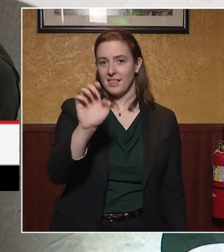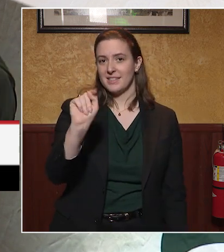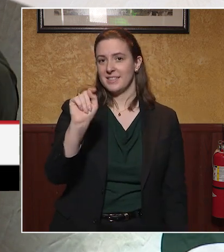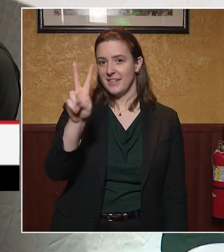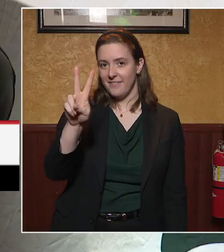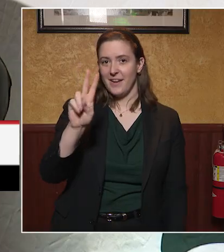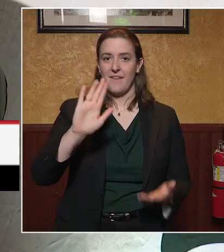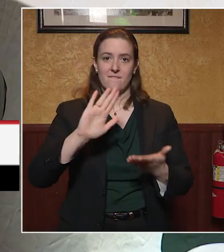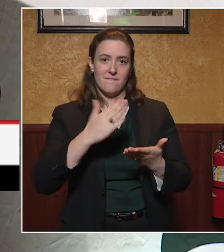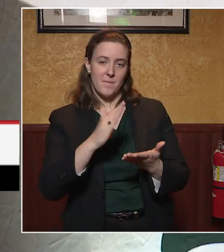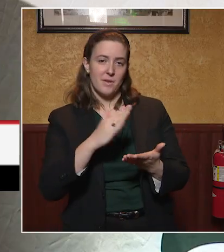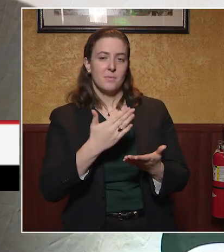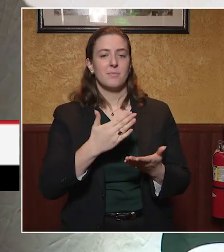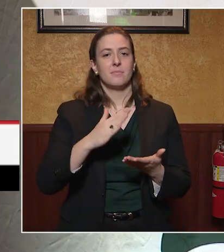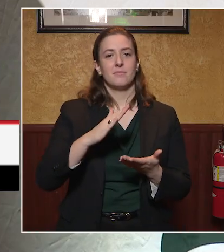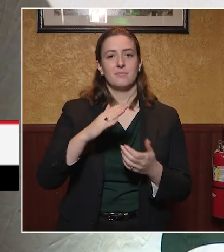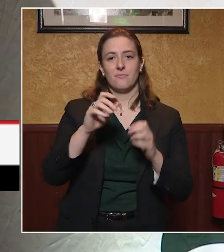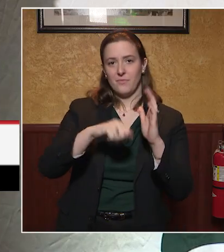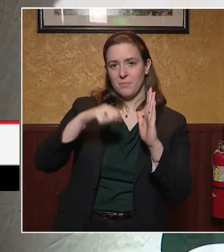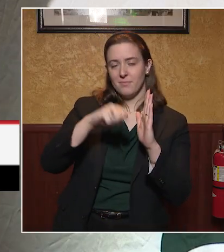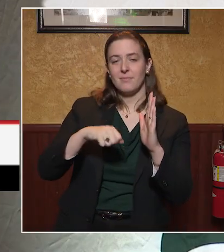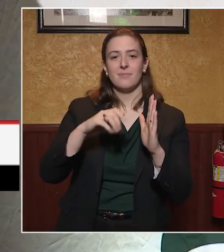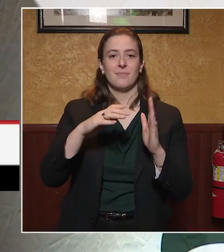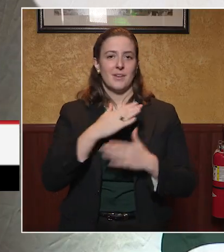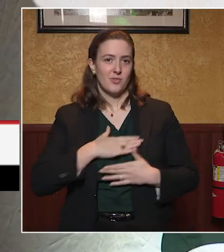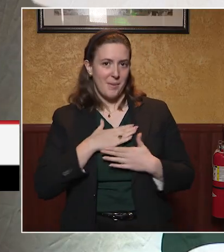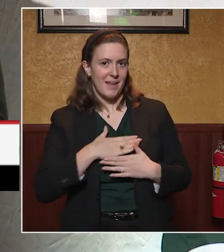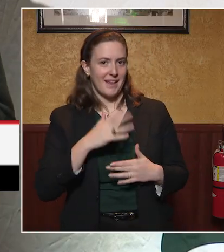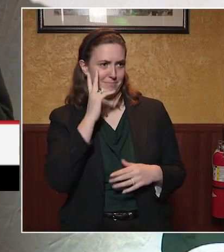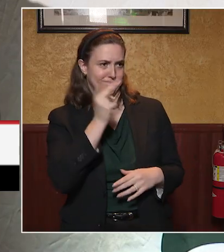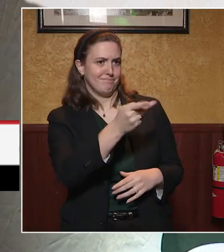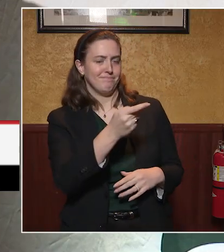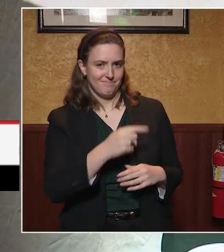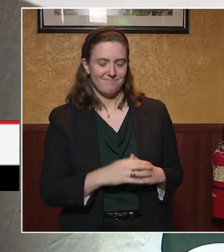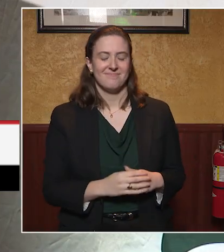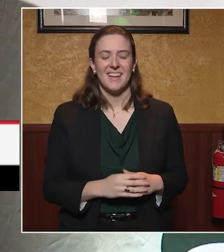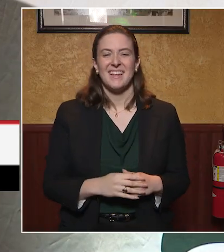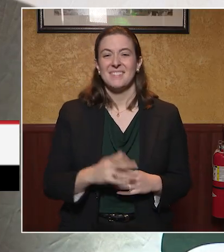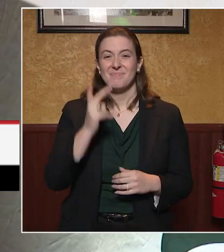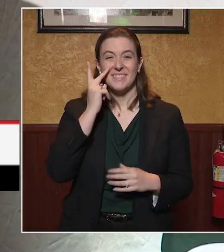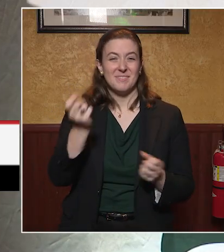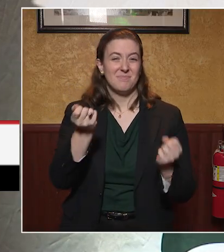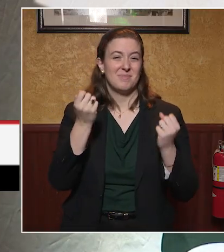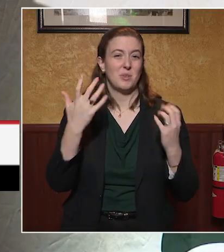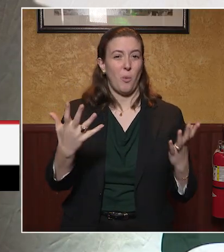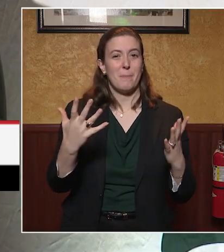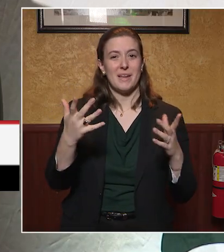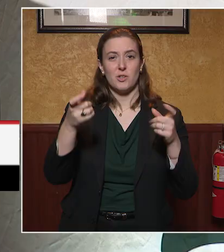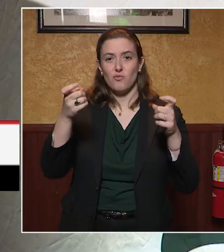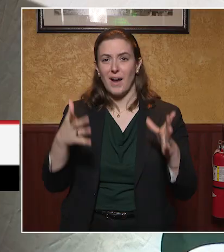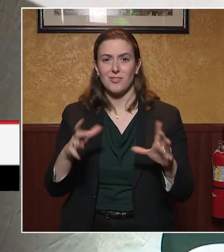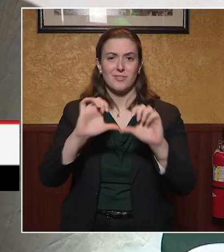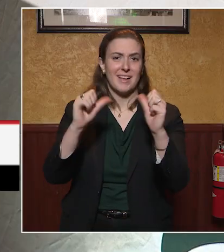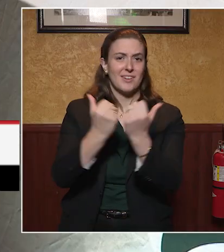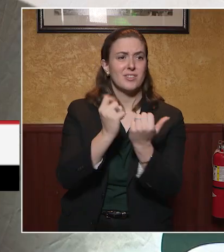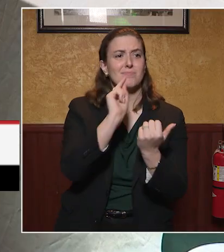and Entertainment, Latoya Foster. Where are you, Latoya? I see Latoya Foster. I see so many others in this room, and if I missed you, please know it's only because I can't see you with